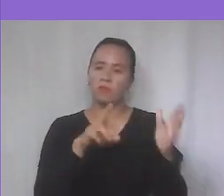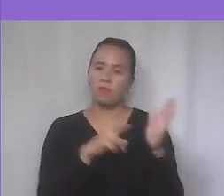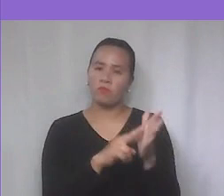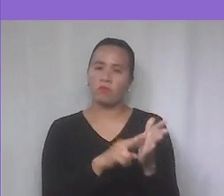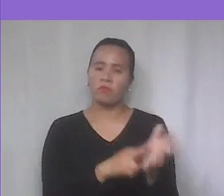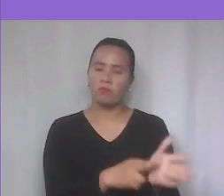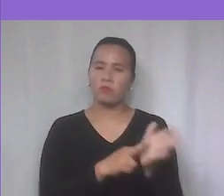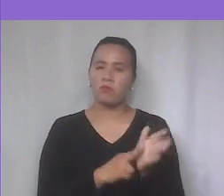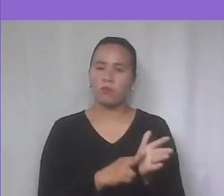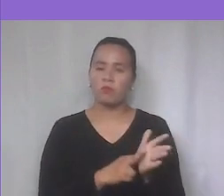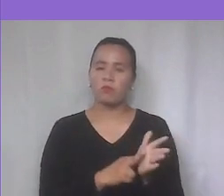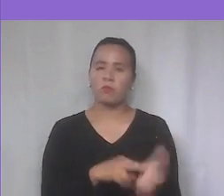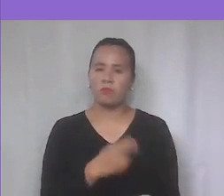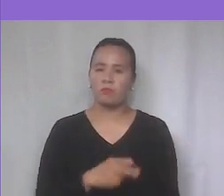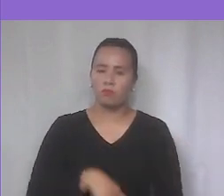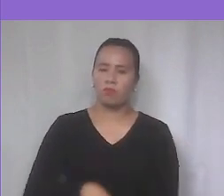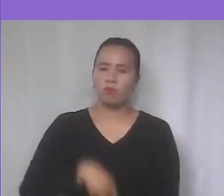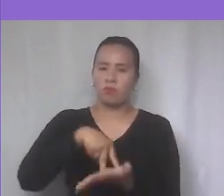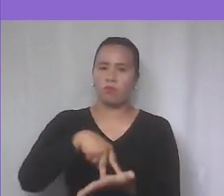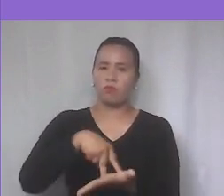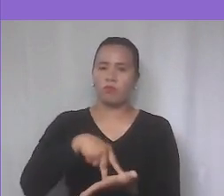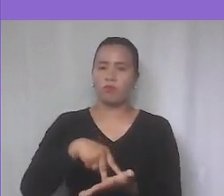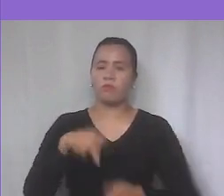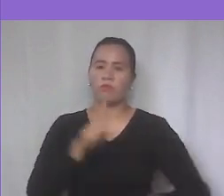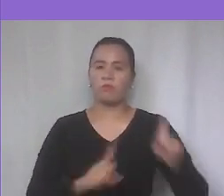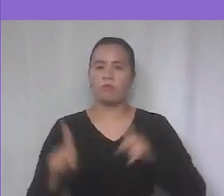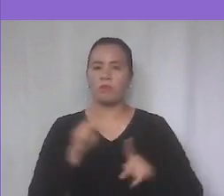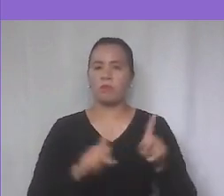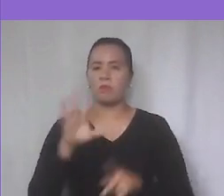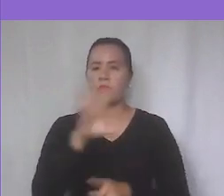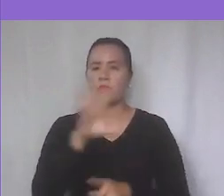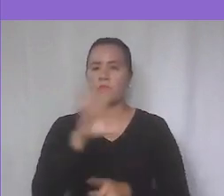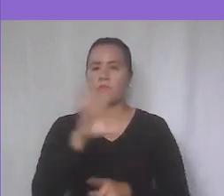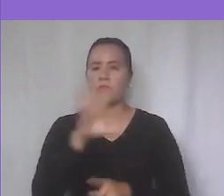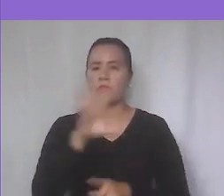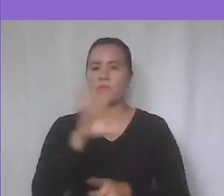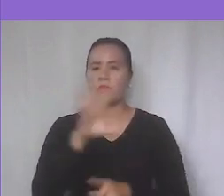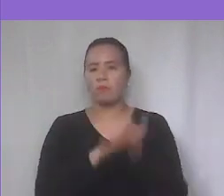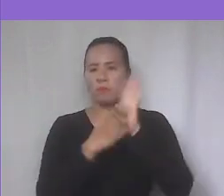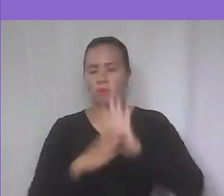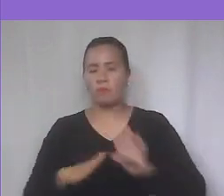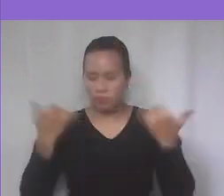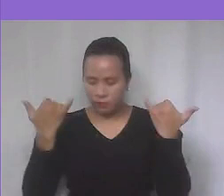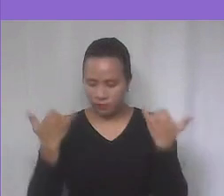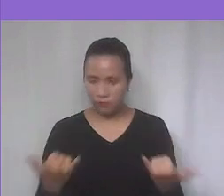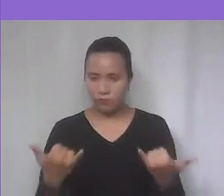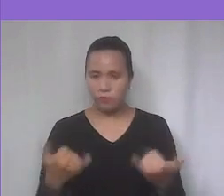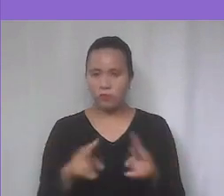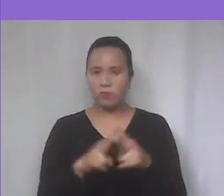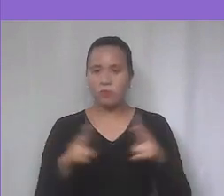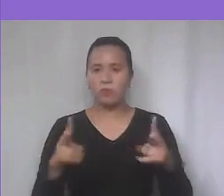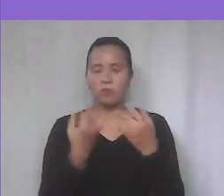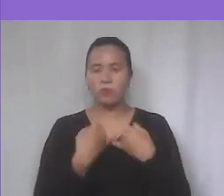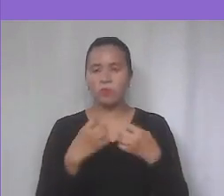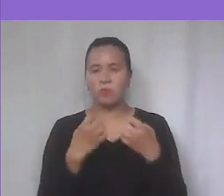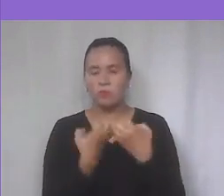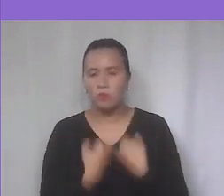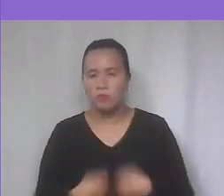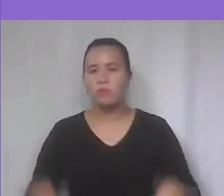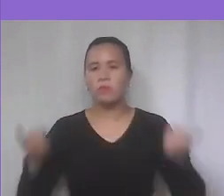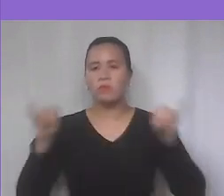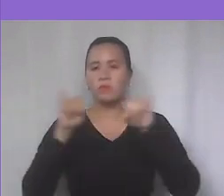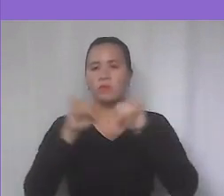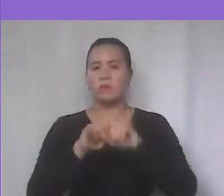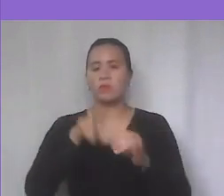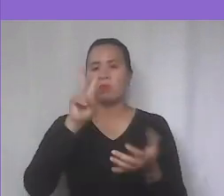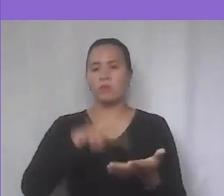development, and peace and security. This is the very essence of the 2030 Agenda for